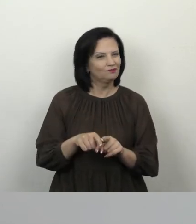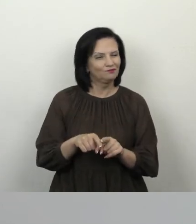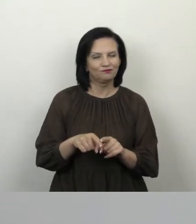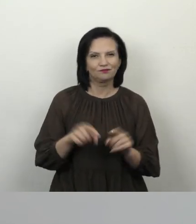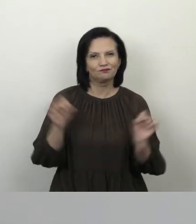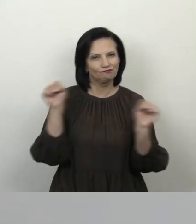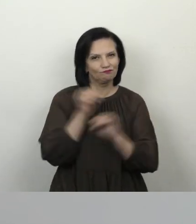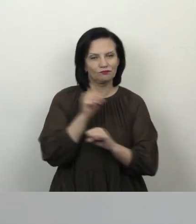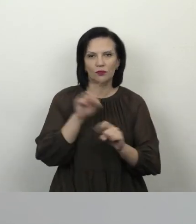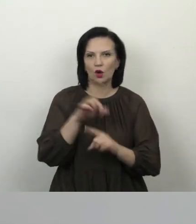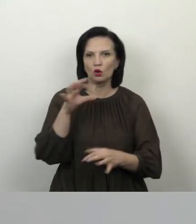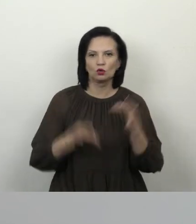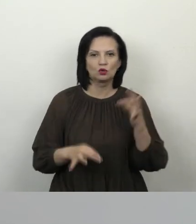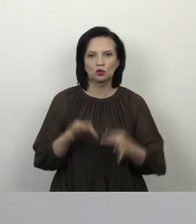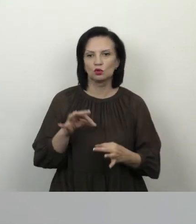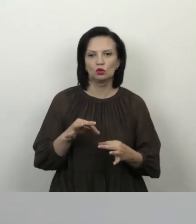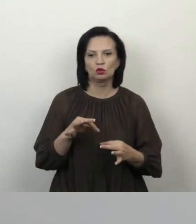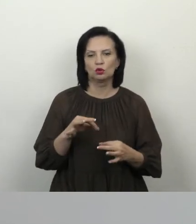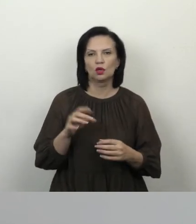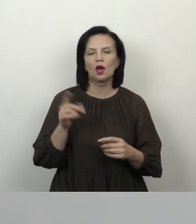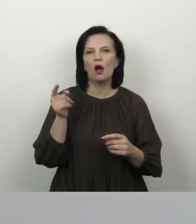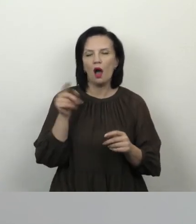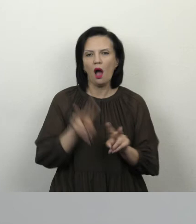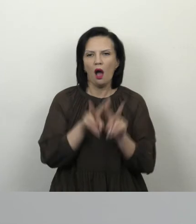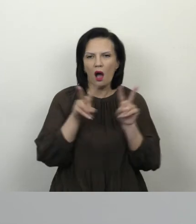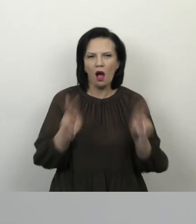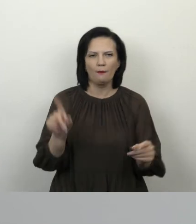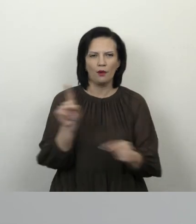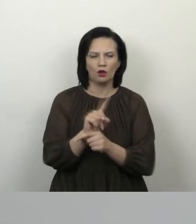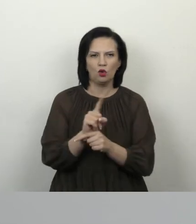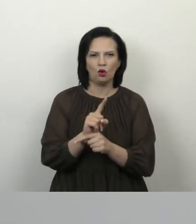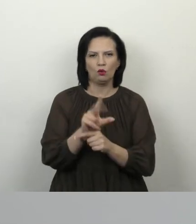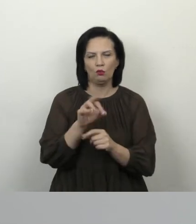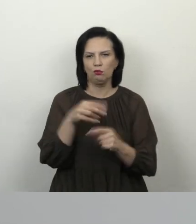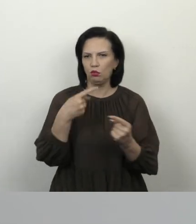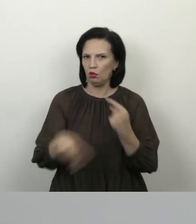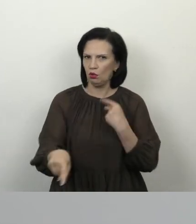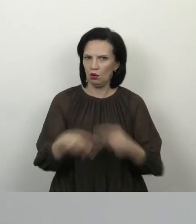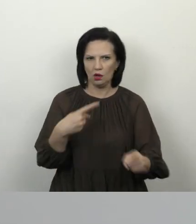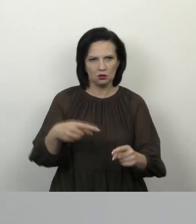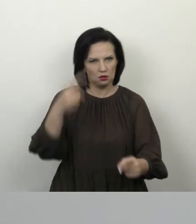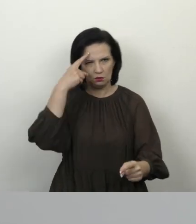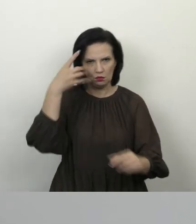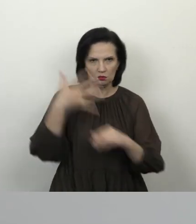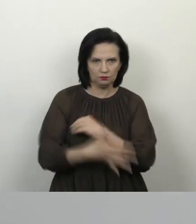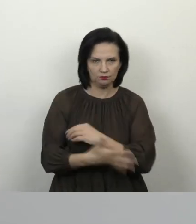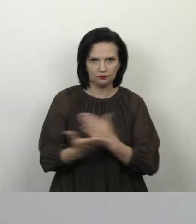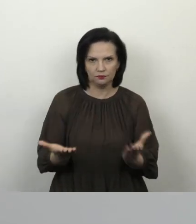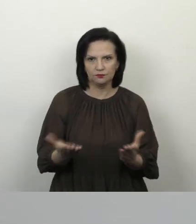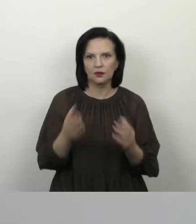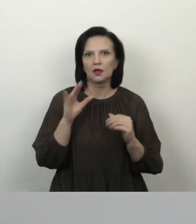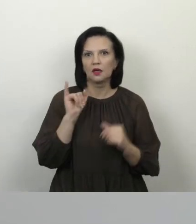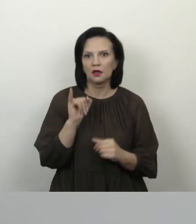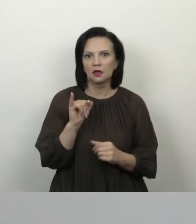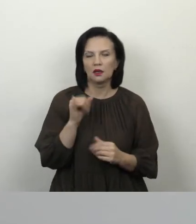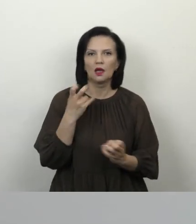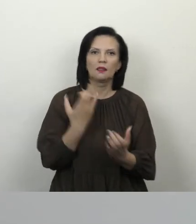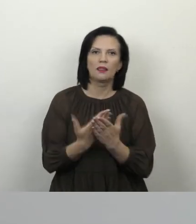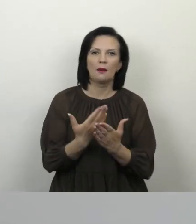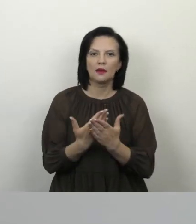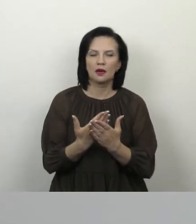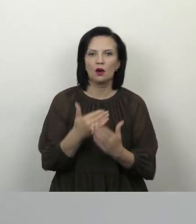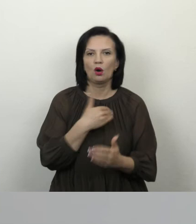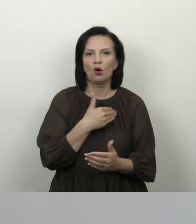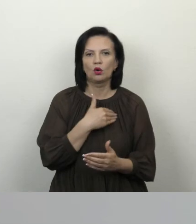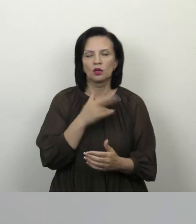electoral legislation is so imperfect that the same provision is interpreted differently by different courts.